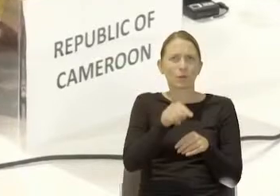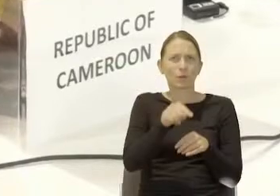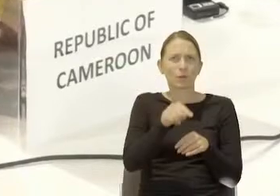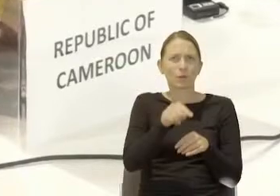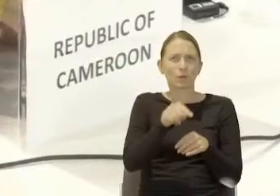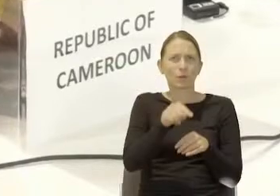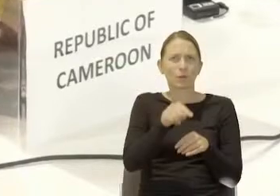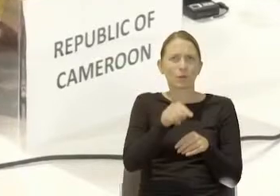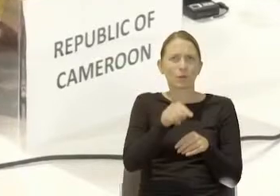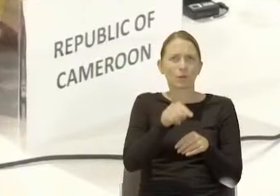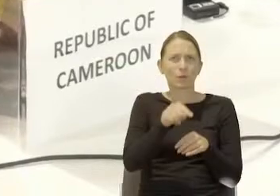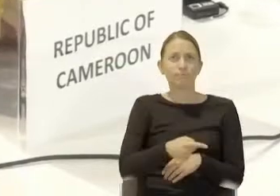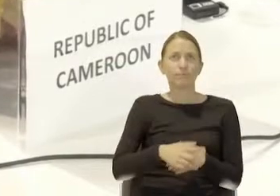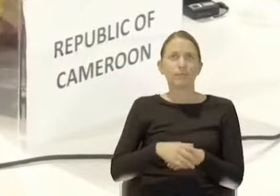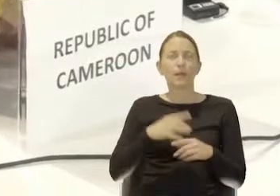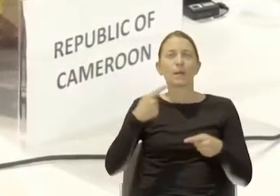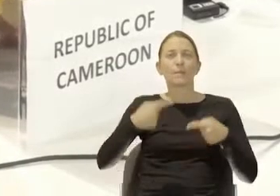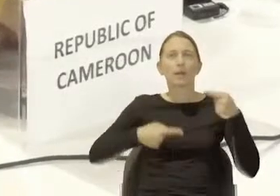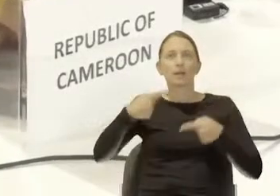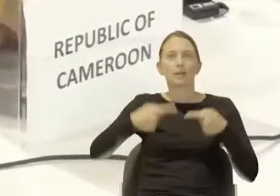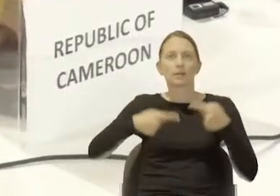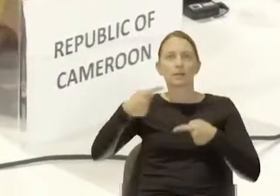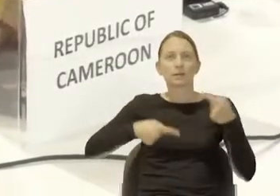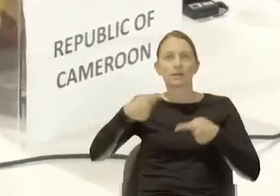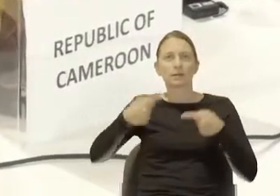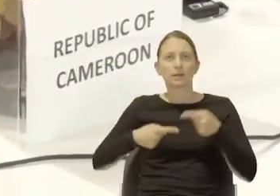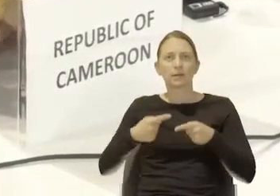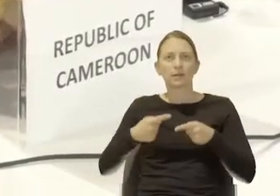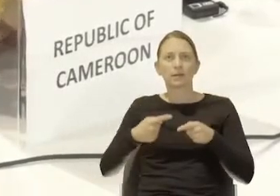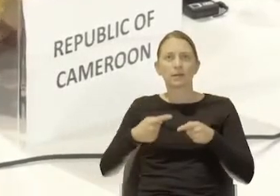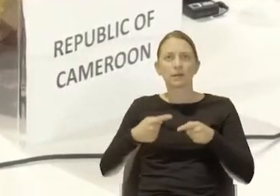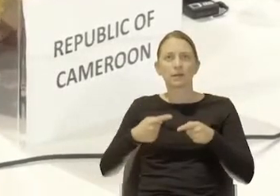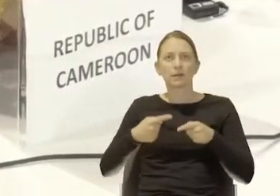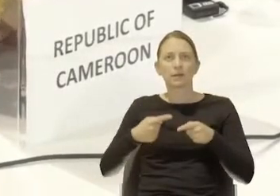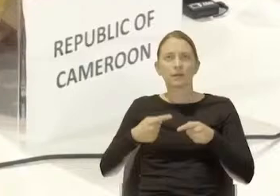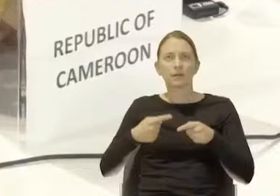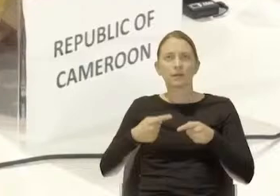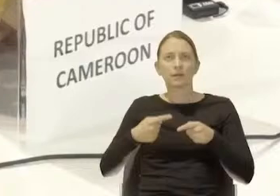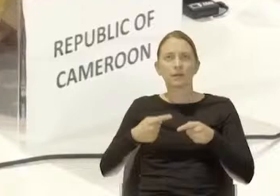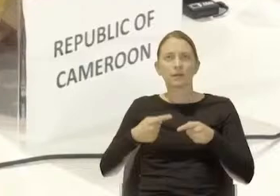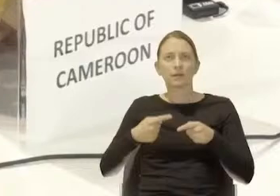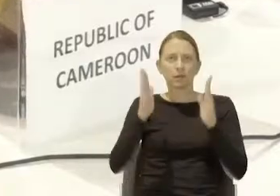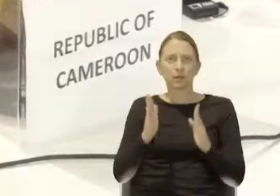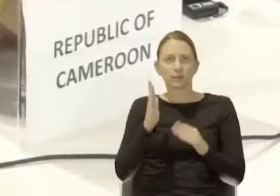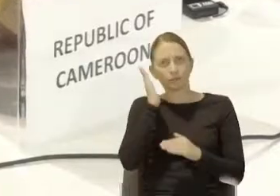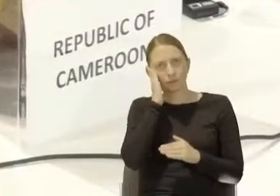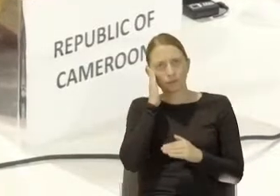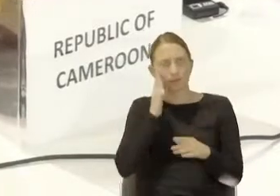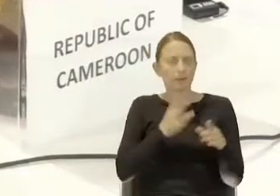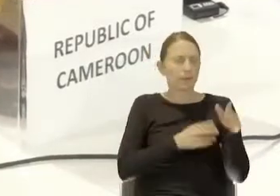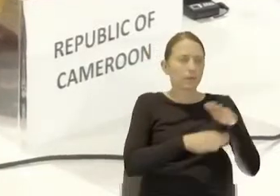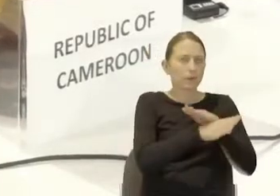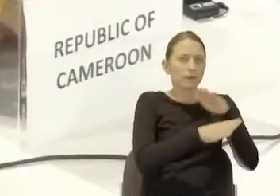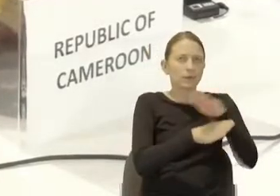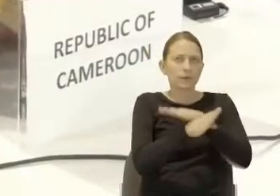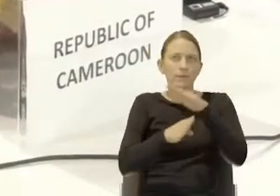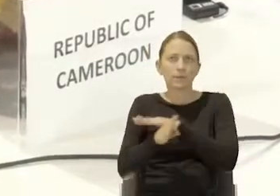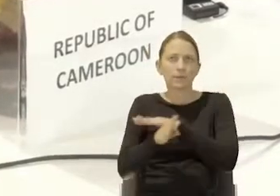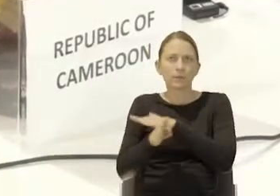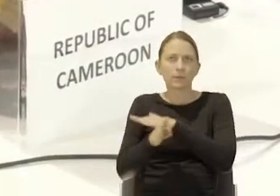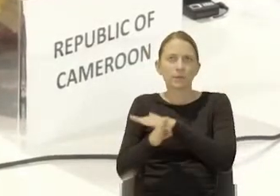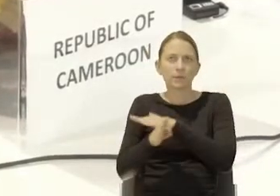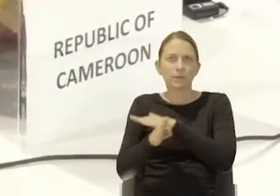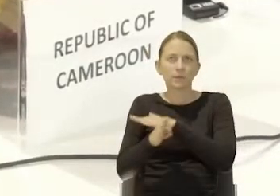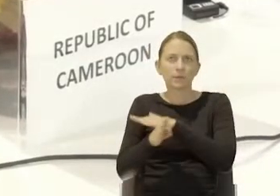All proper funding institutions should also cater to this initiative to provide more access